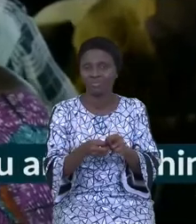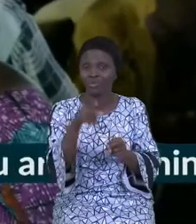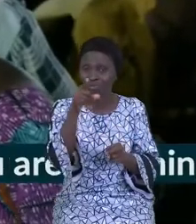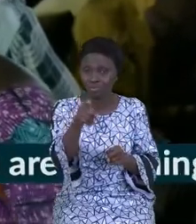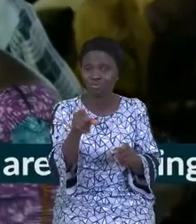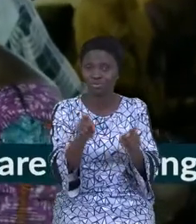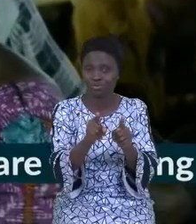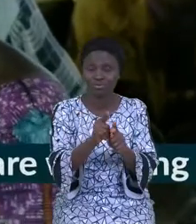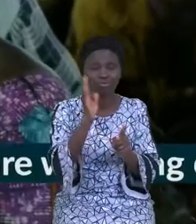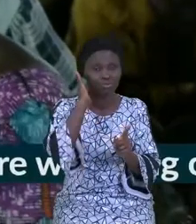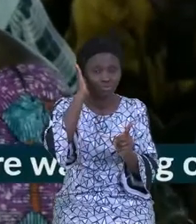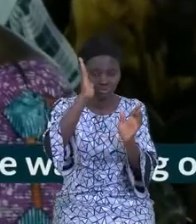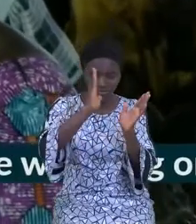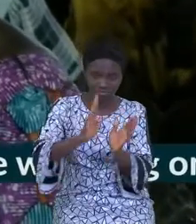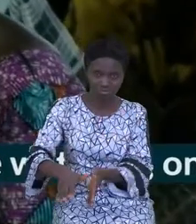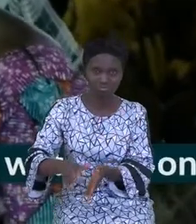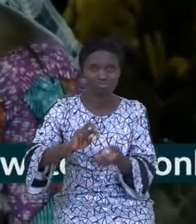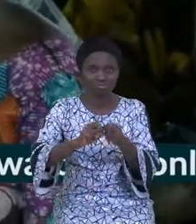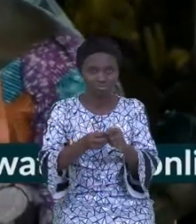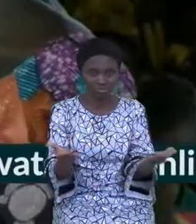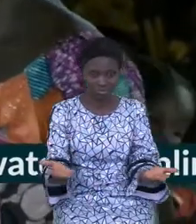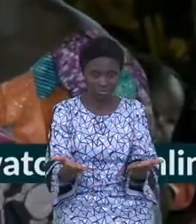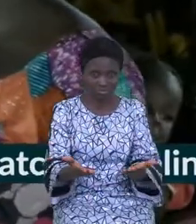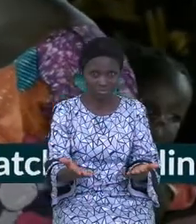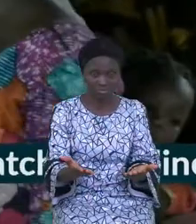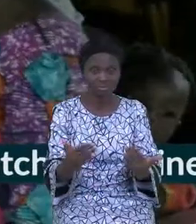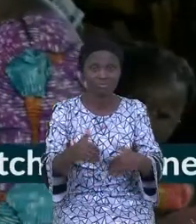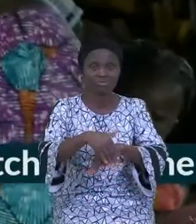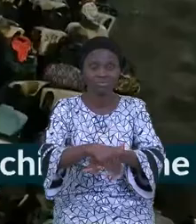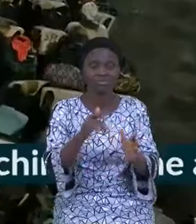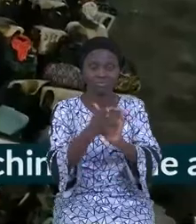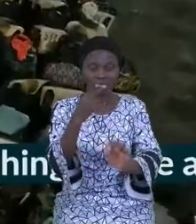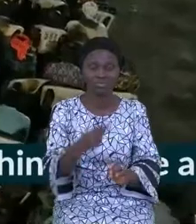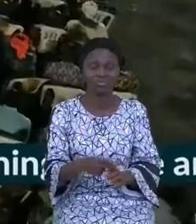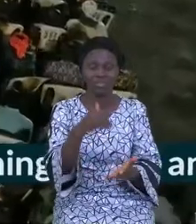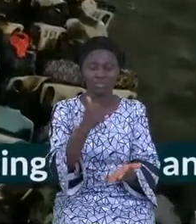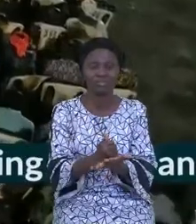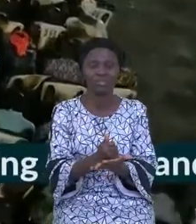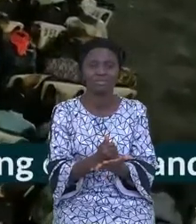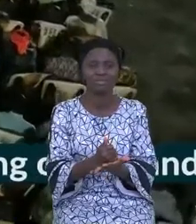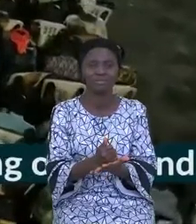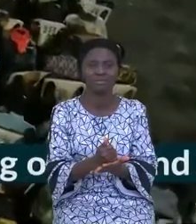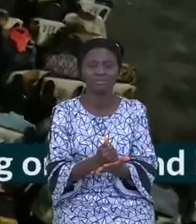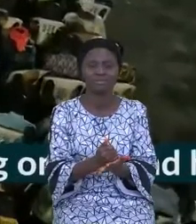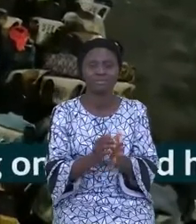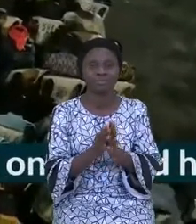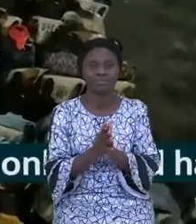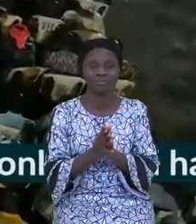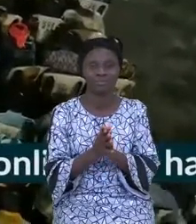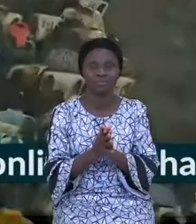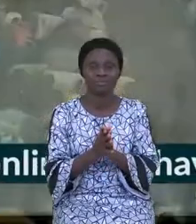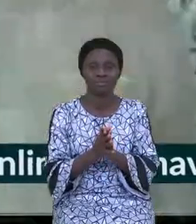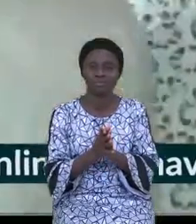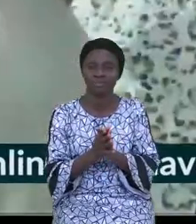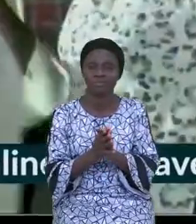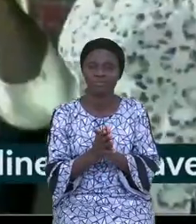in Jesus' name. Can I hear a bigger amen? Amen. Counselors, if you are